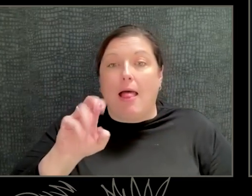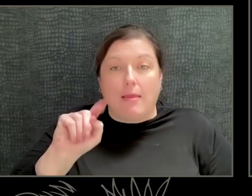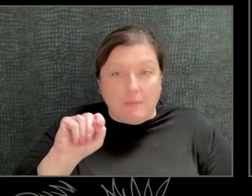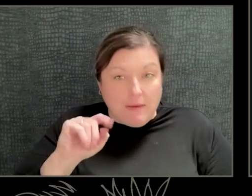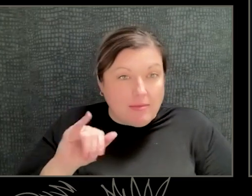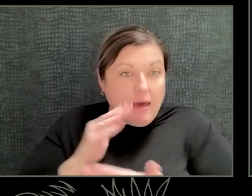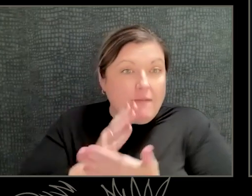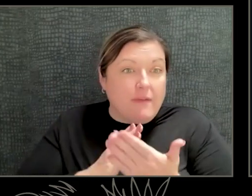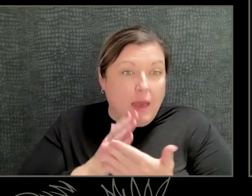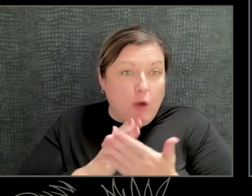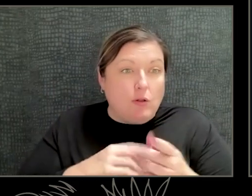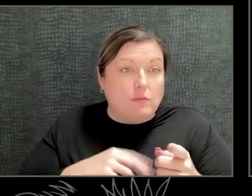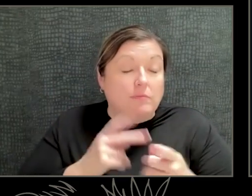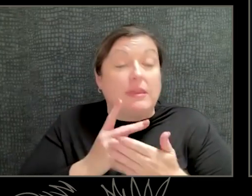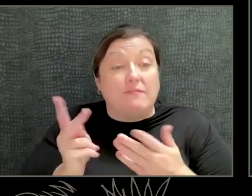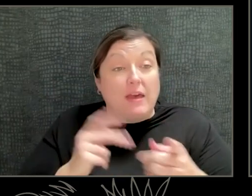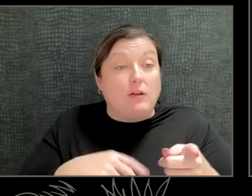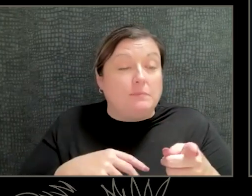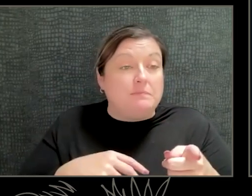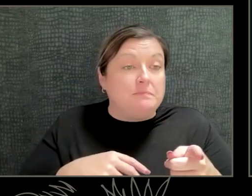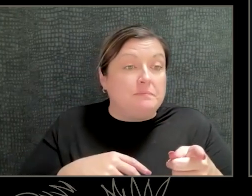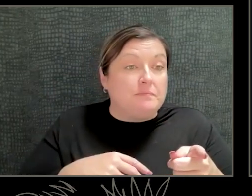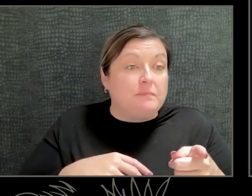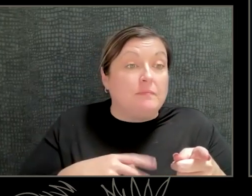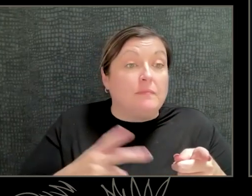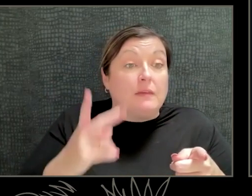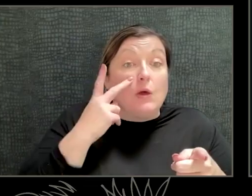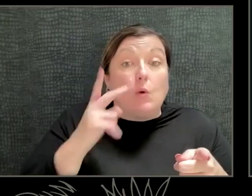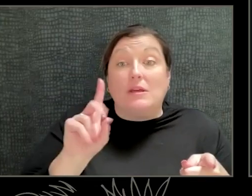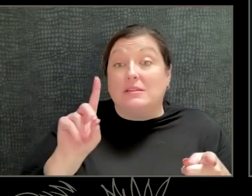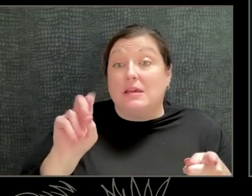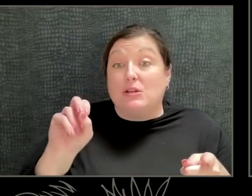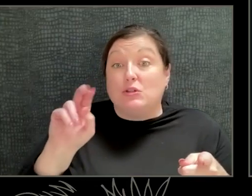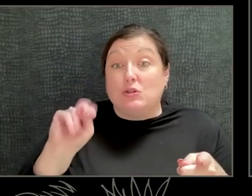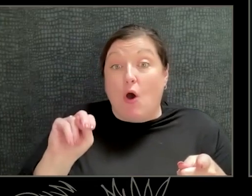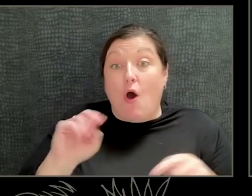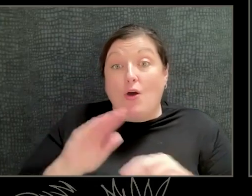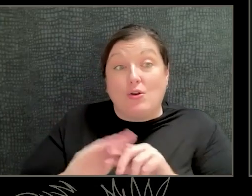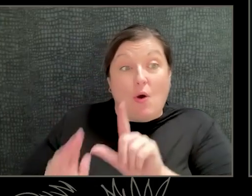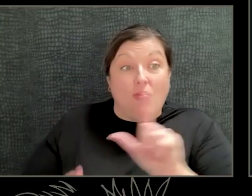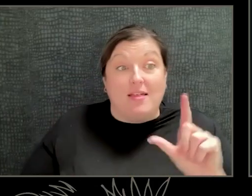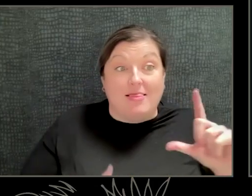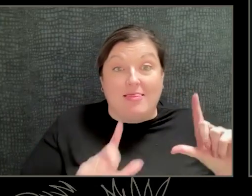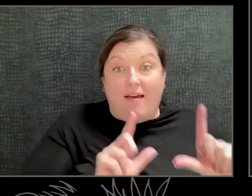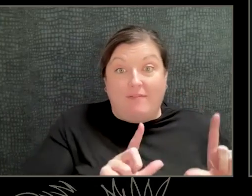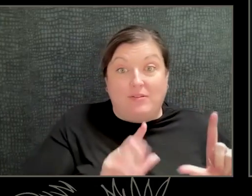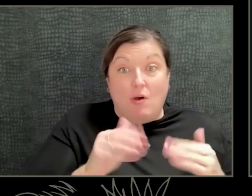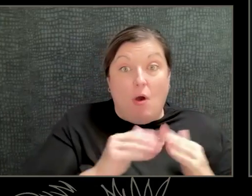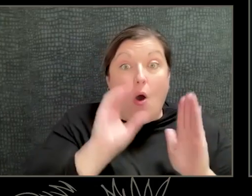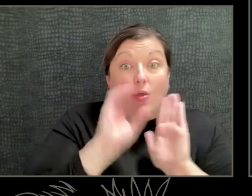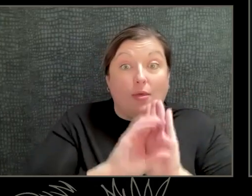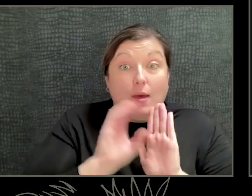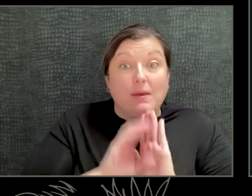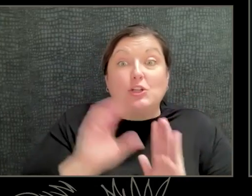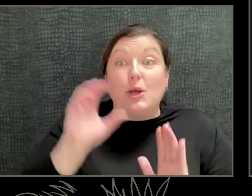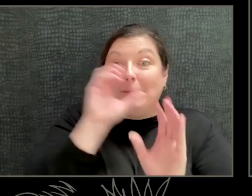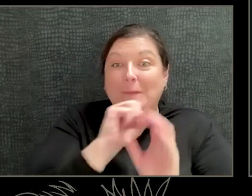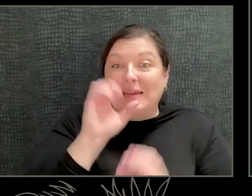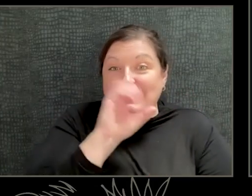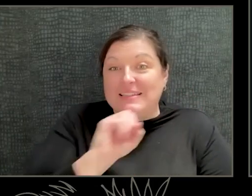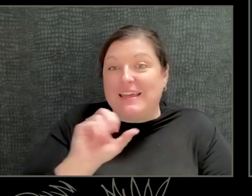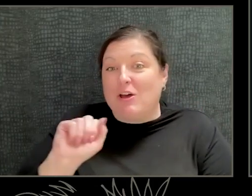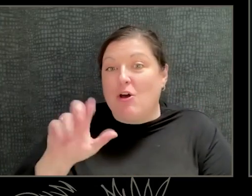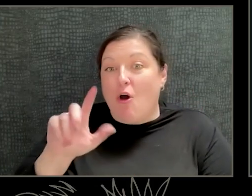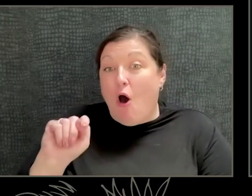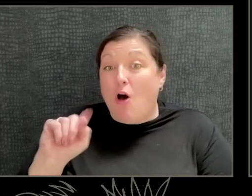failing. So in this case, we see the DOM here on the left. All of those images are missing alt text. Very sad